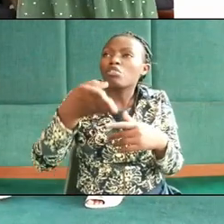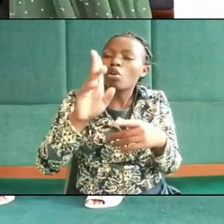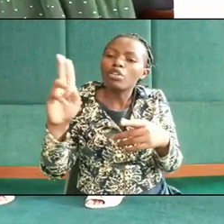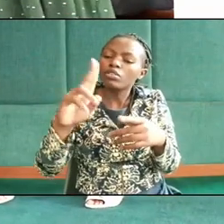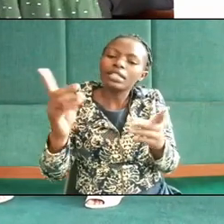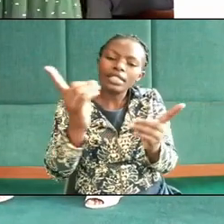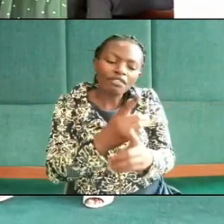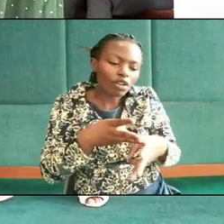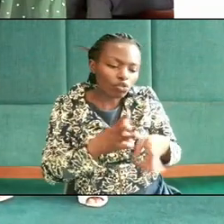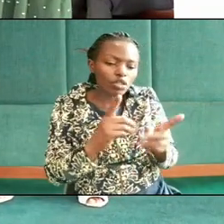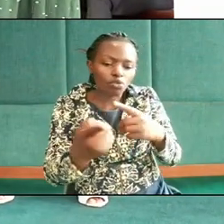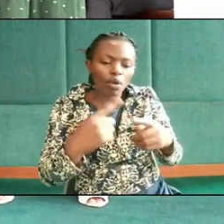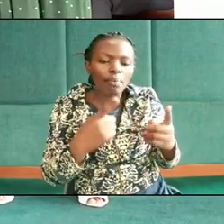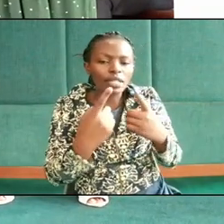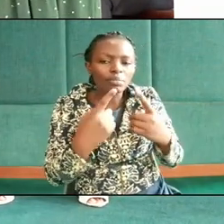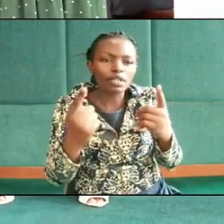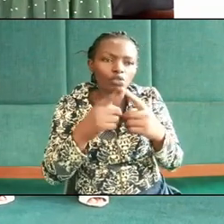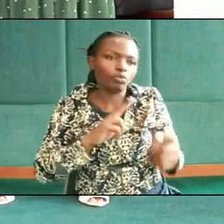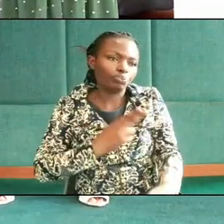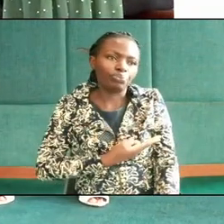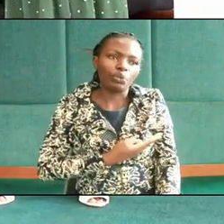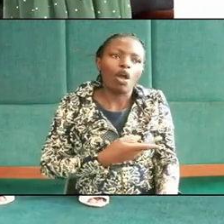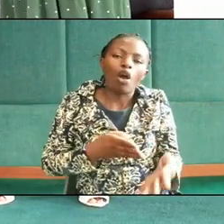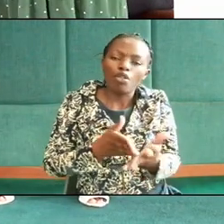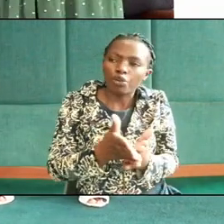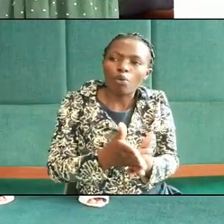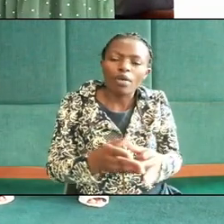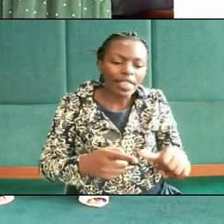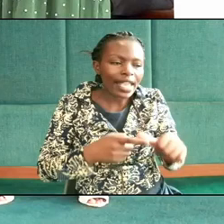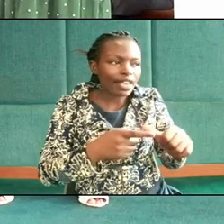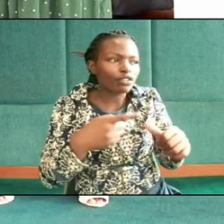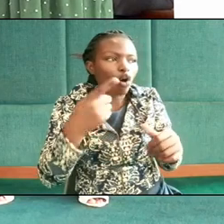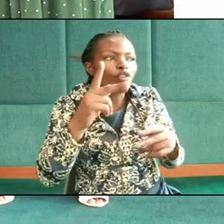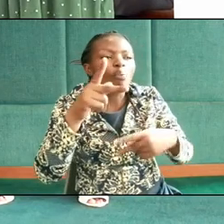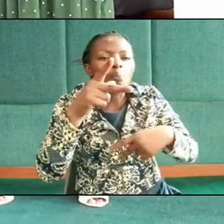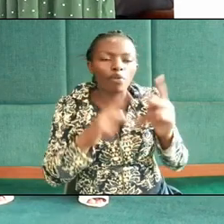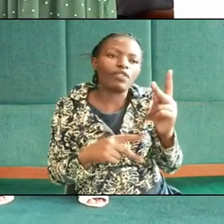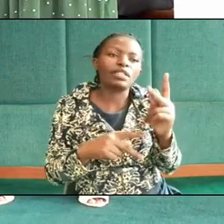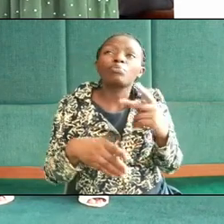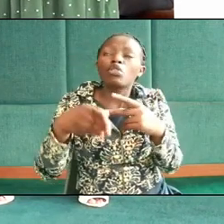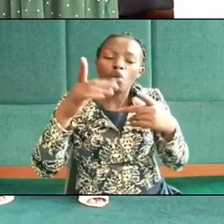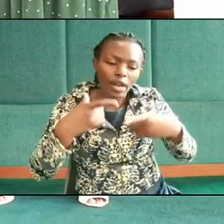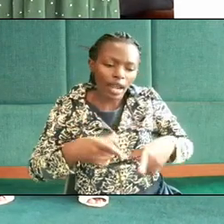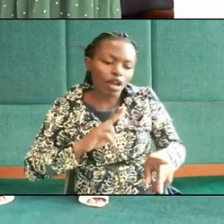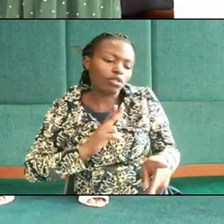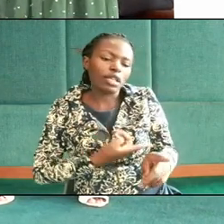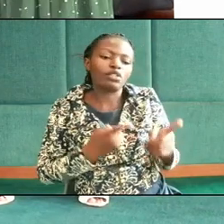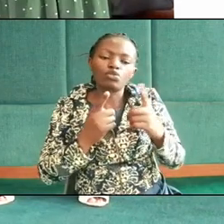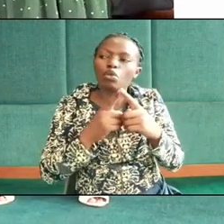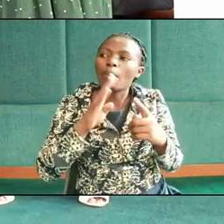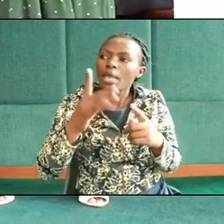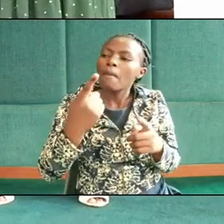us. So one of those methods is through the gift of prophecy. So he allows us to be his mouthpiece and talk his